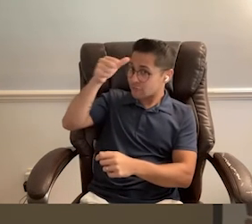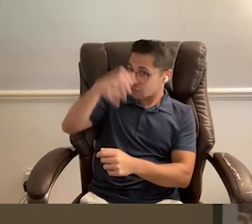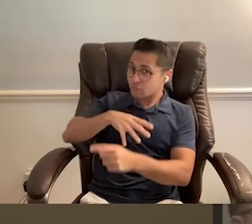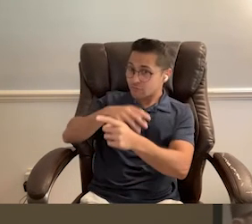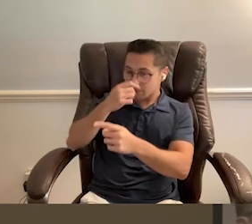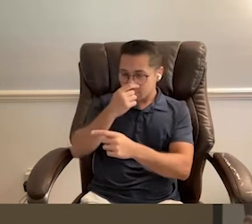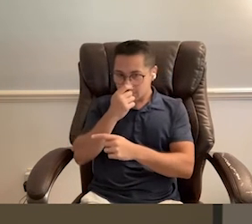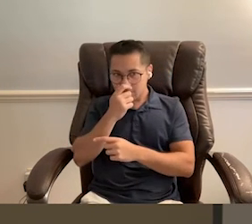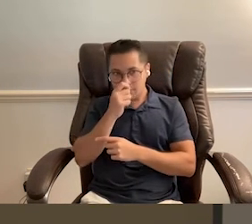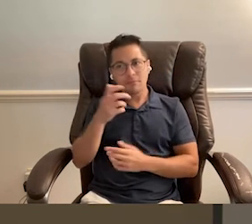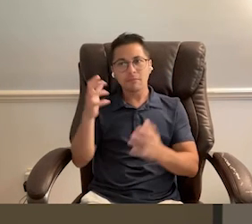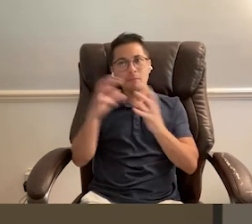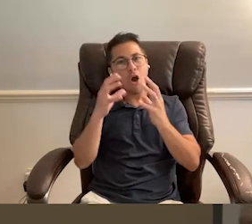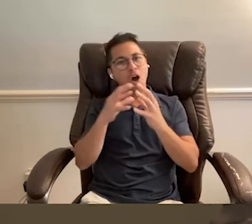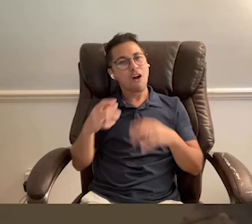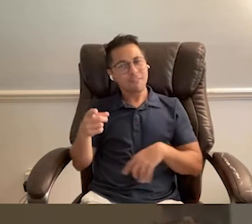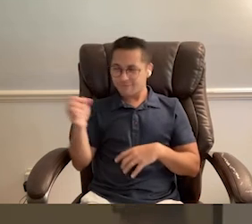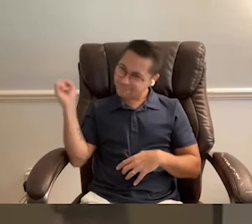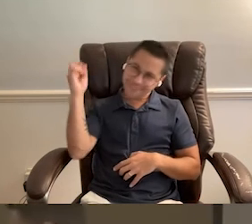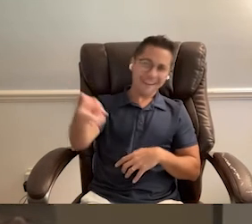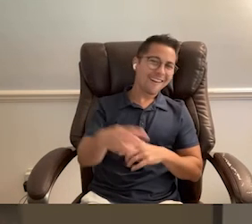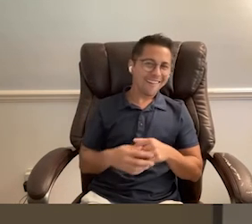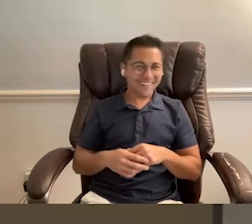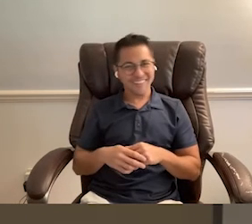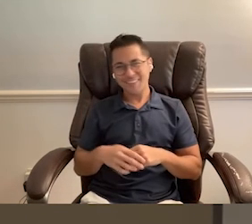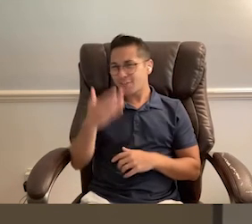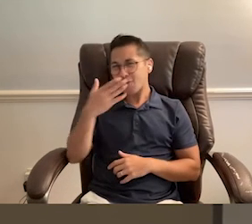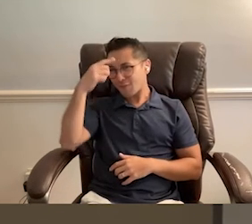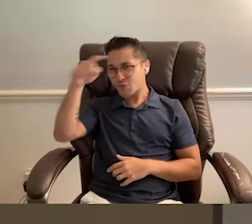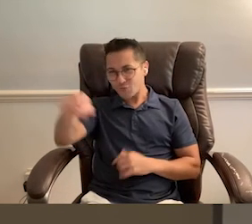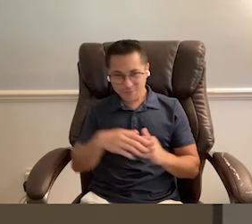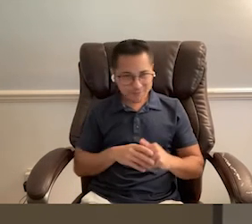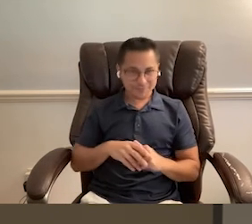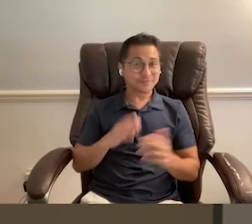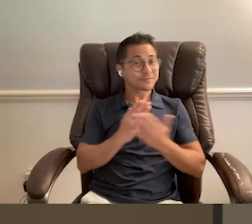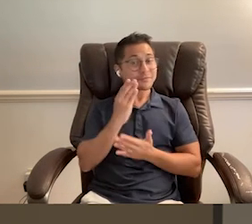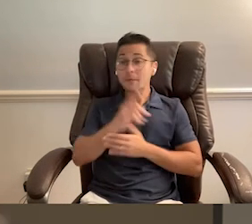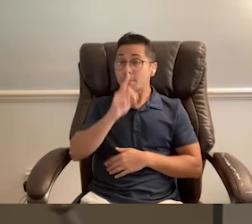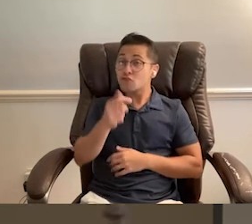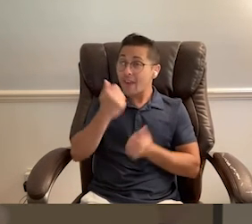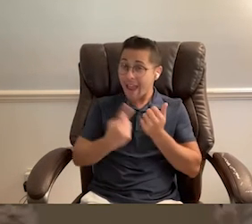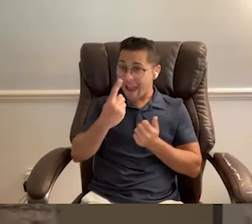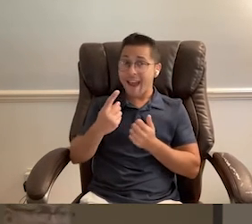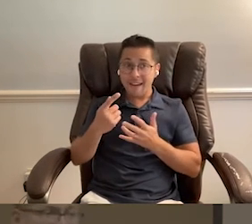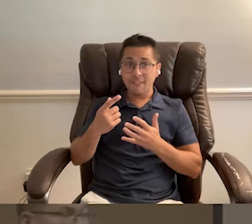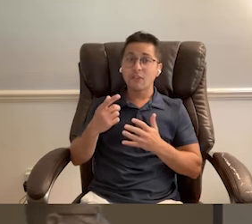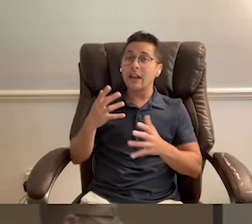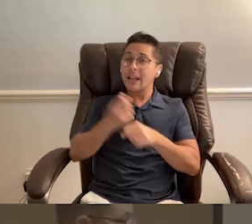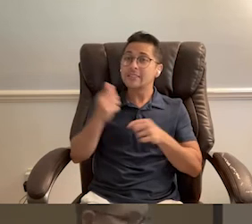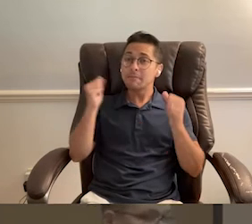Oh, you want the ball? Hey, there you go, Matthew. Good for you. All right, make sure everybody gets a backpack. But let's add any